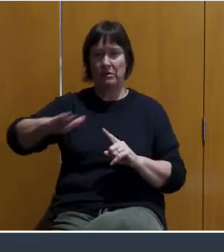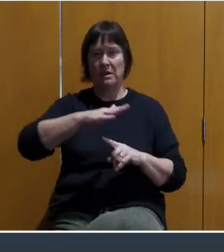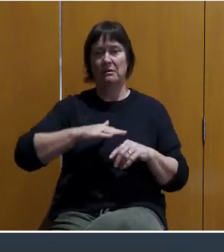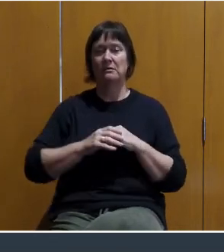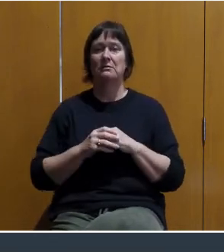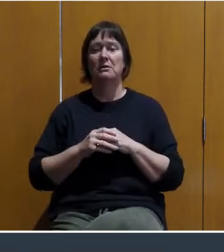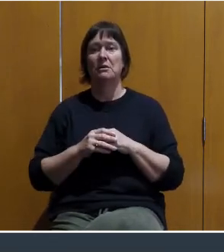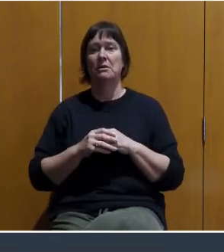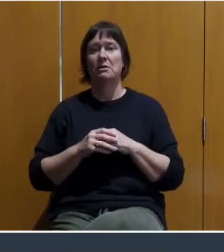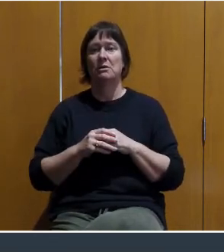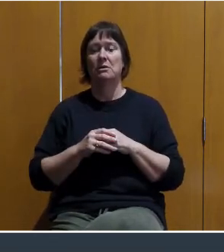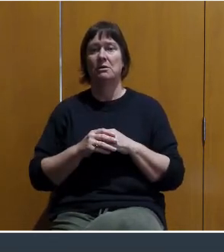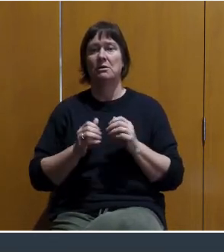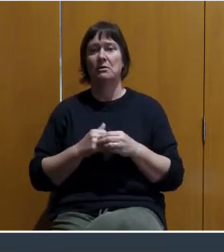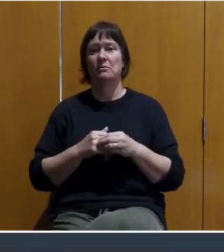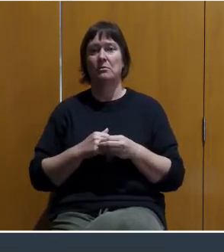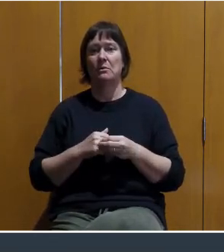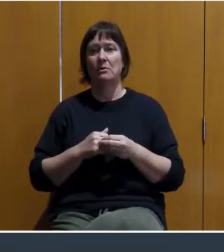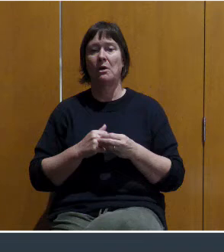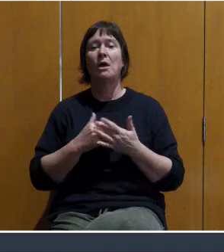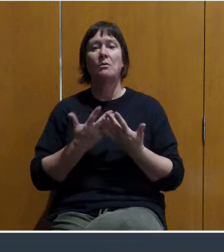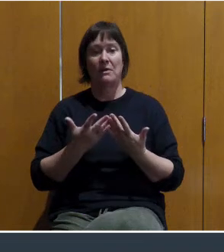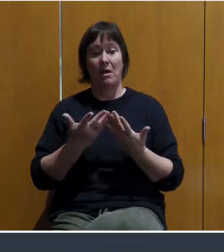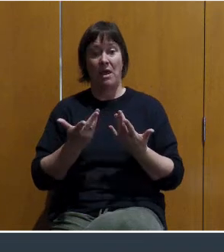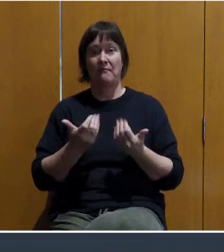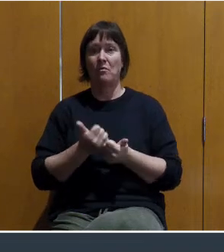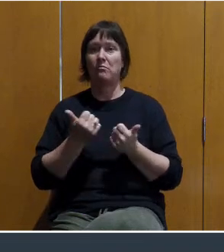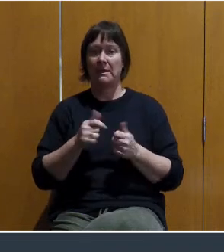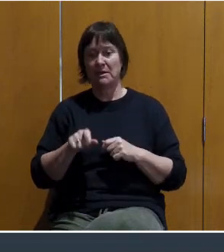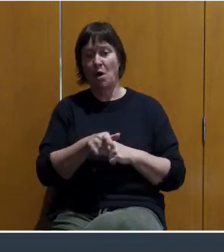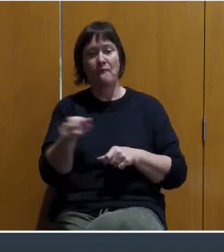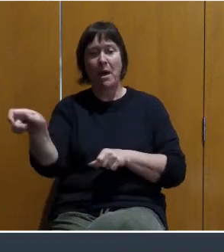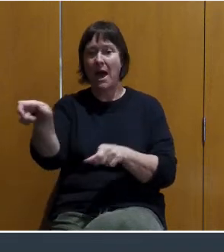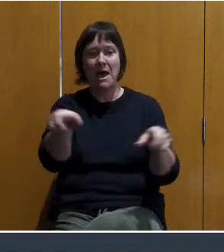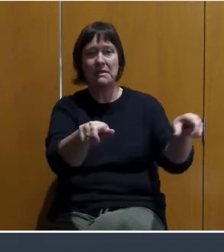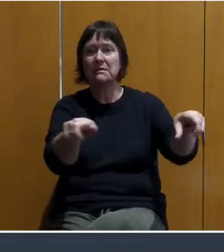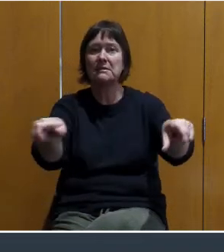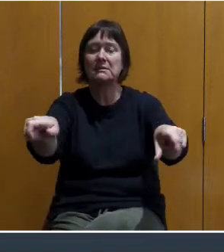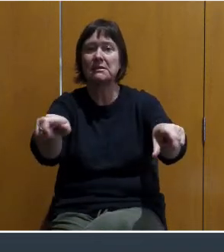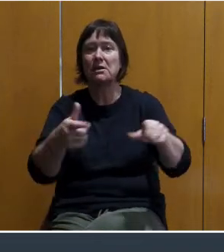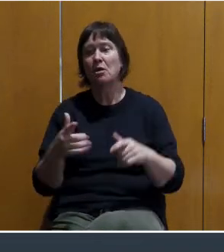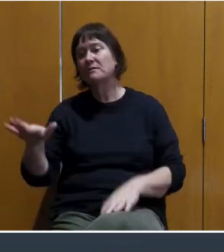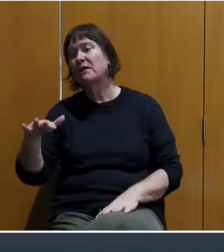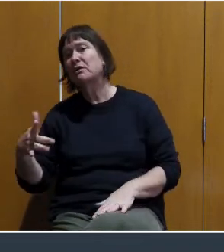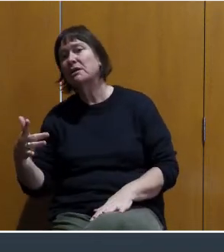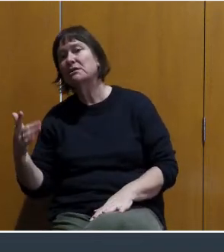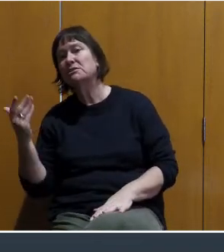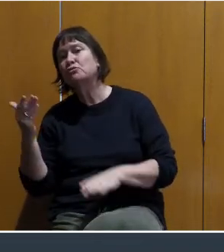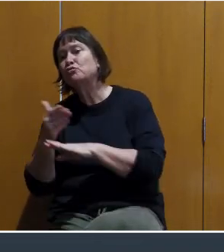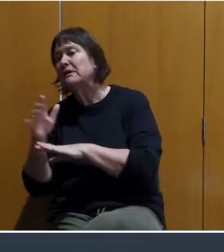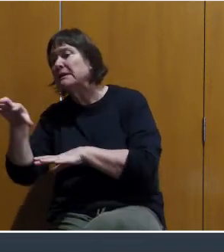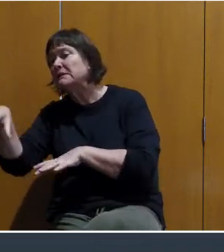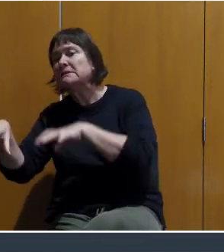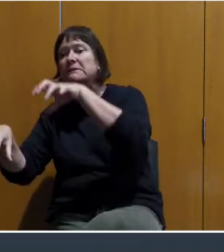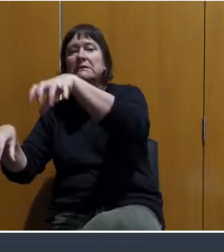With the numerous limestone paths that we now are fortunate to have here in Napier, and many nooks and crannies people have discovered in their